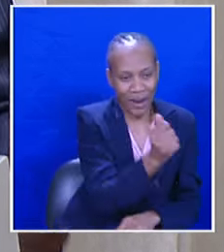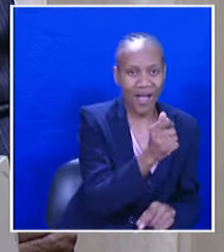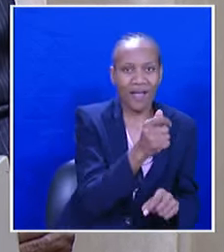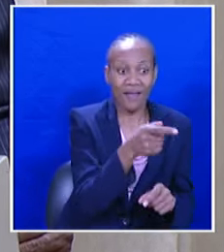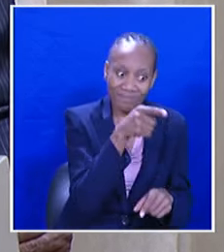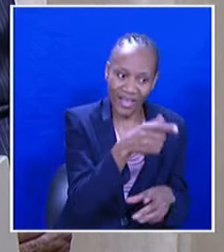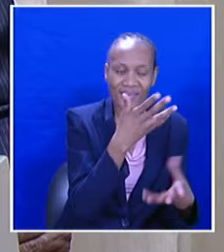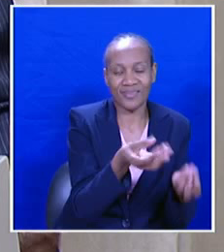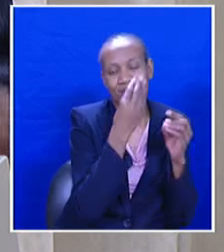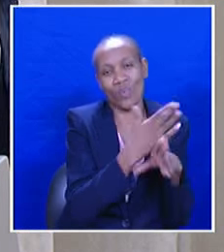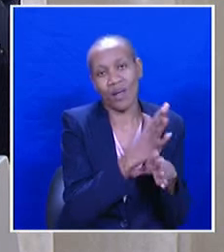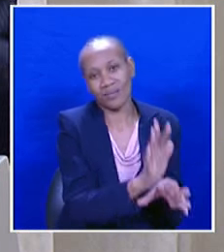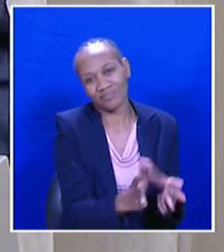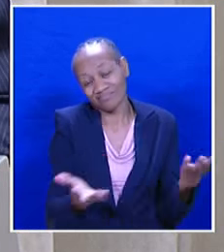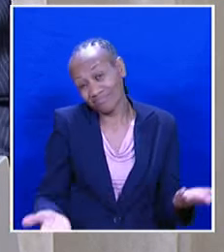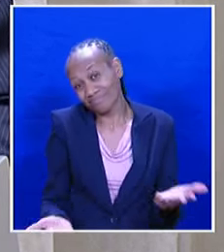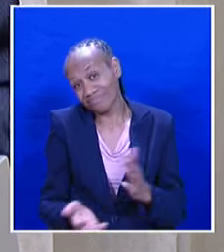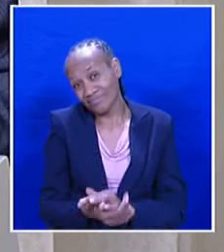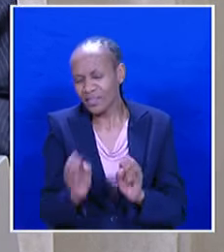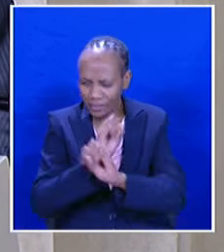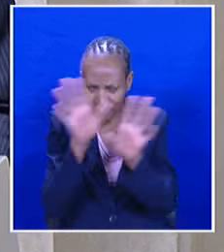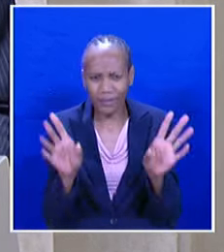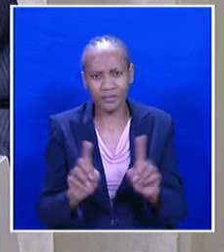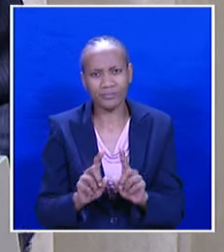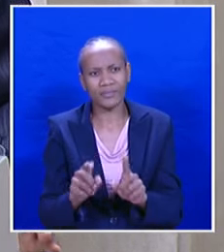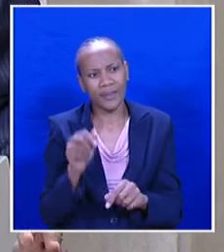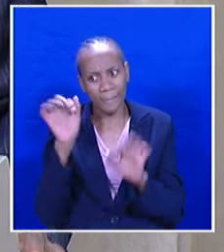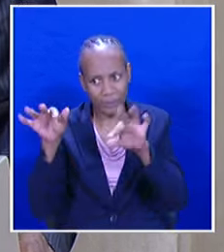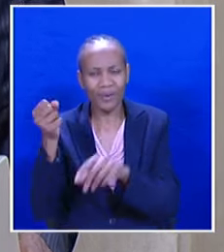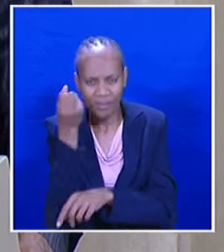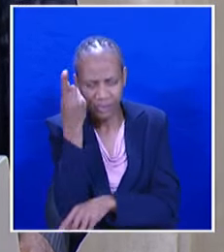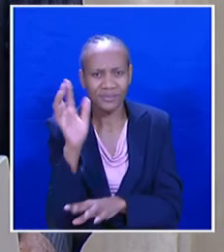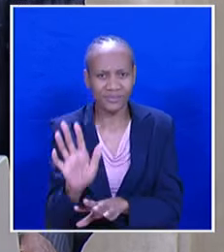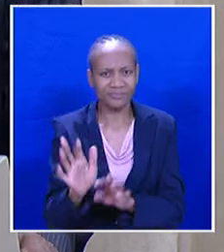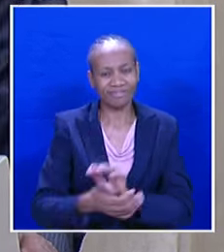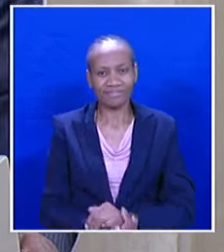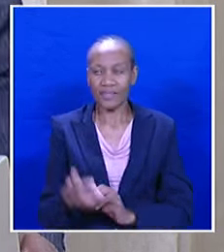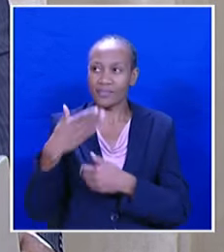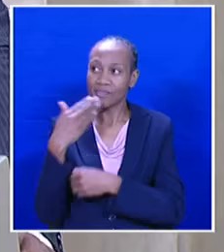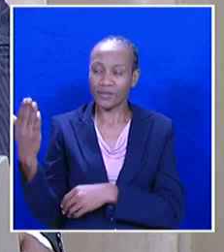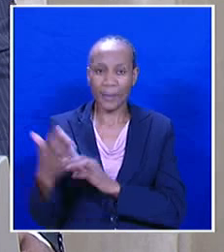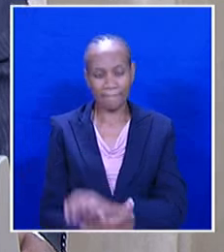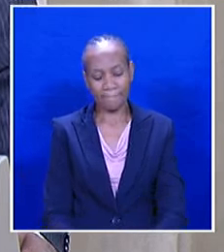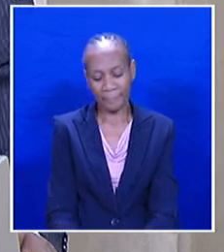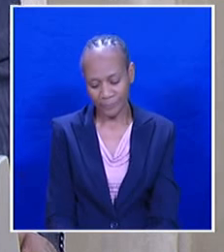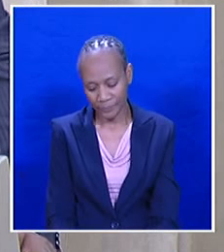So there's a clear distinction between the two. Thank you, Chairperson. The Honorable Essak.